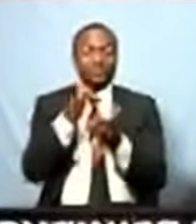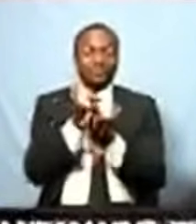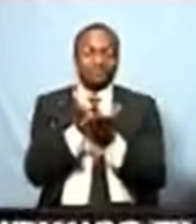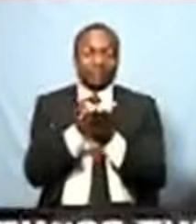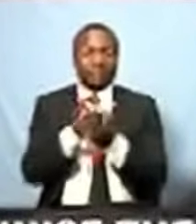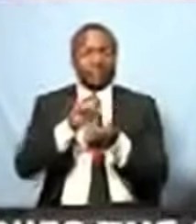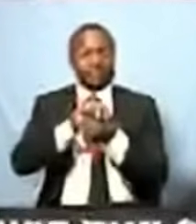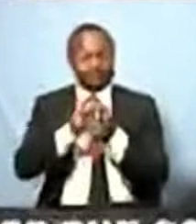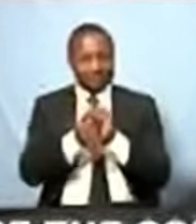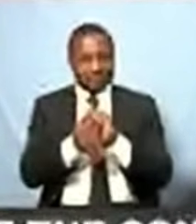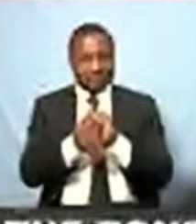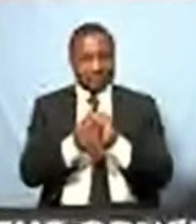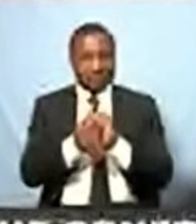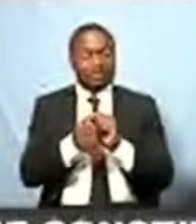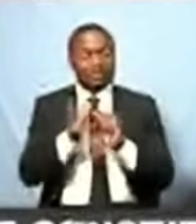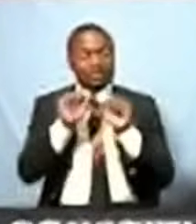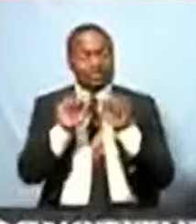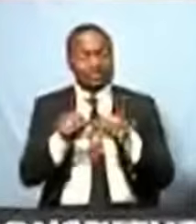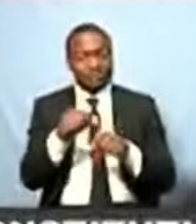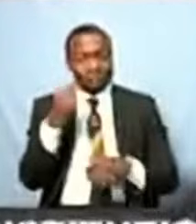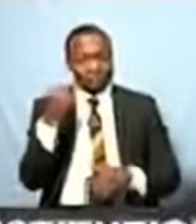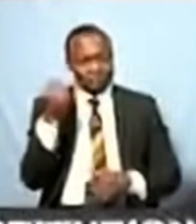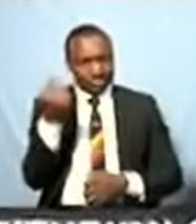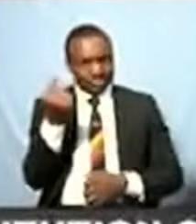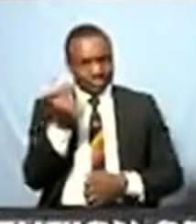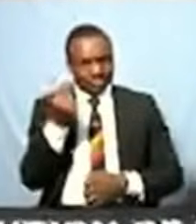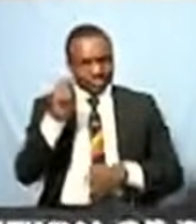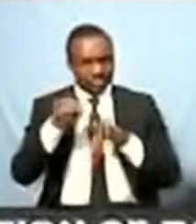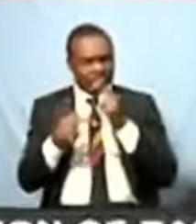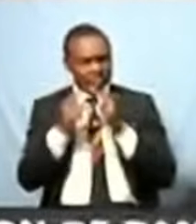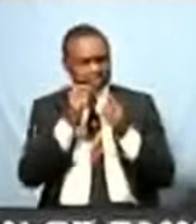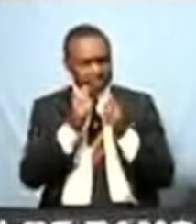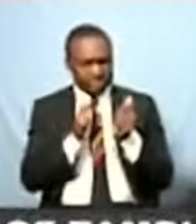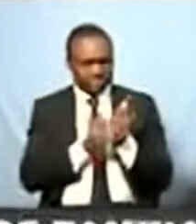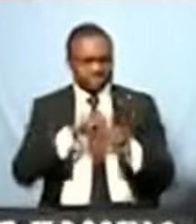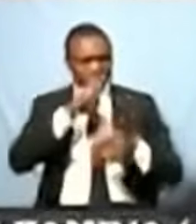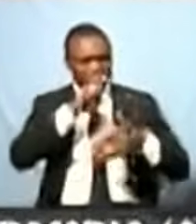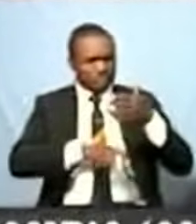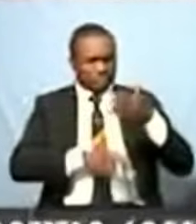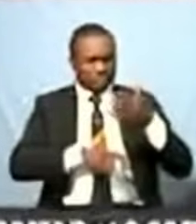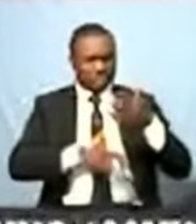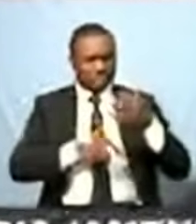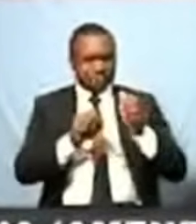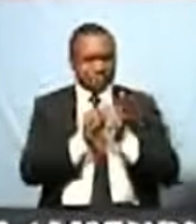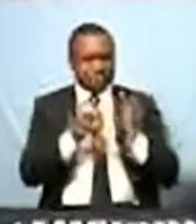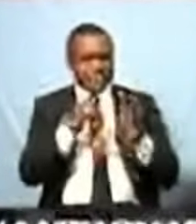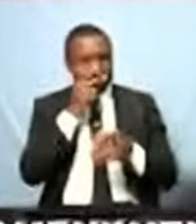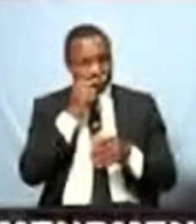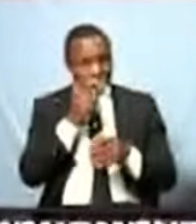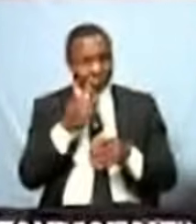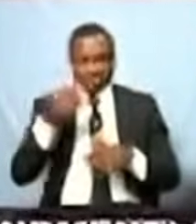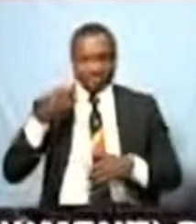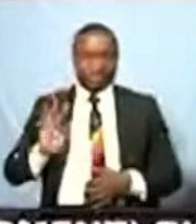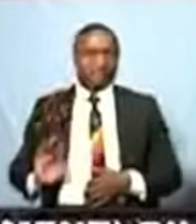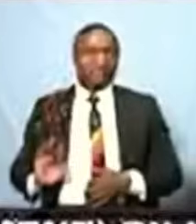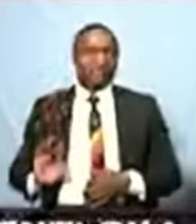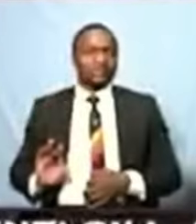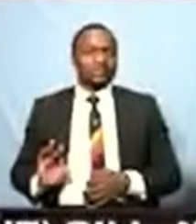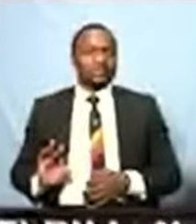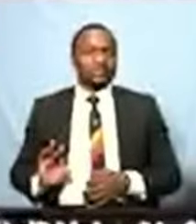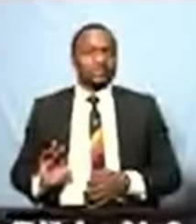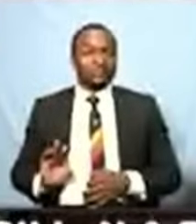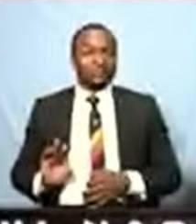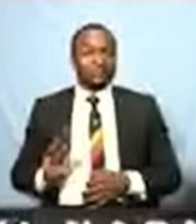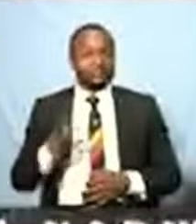amendment, because you can't only talk about cost without looking at the benefits. Because